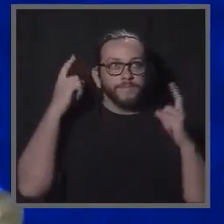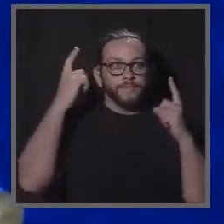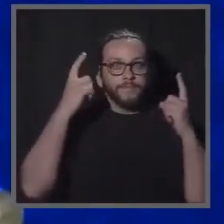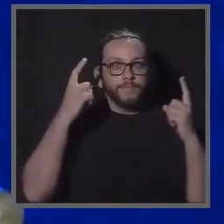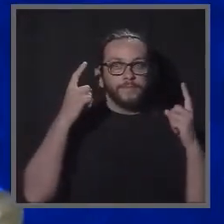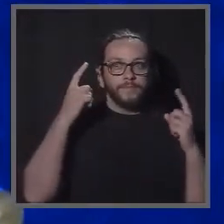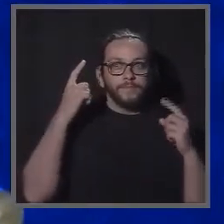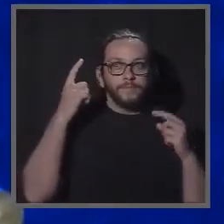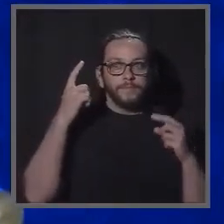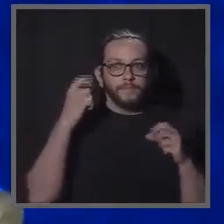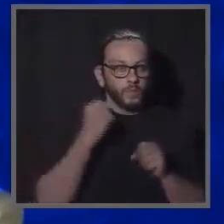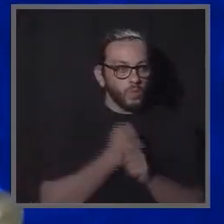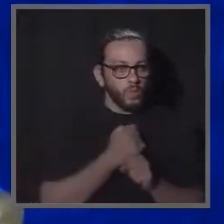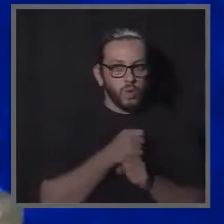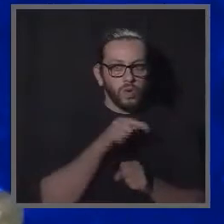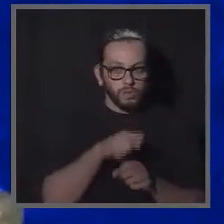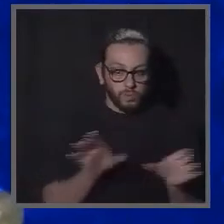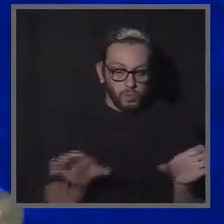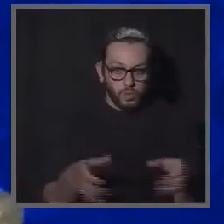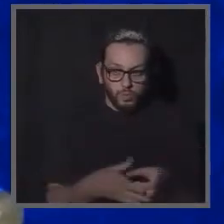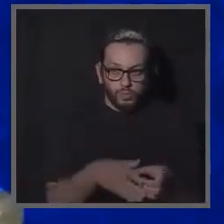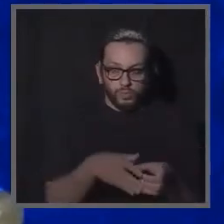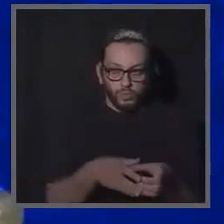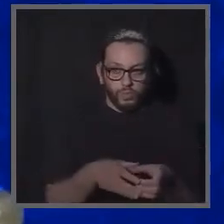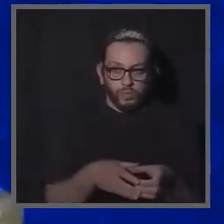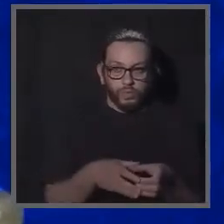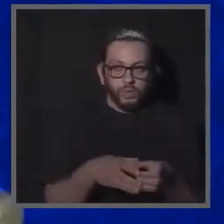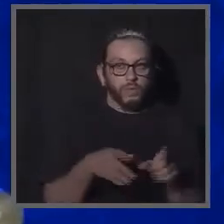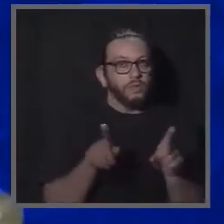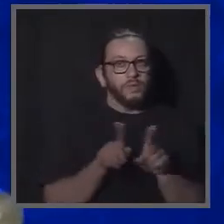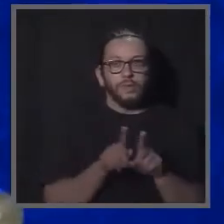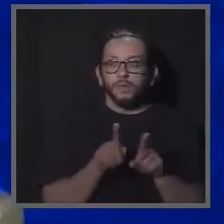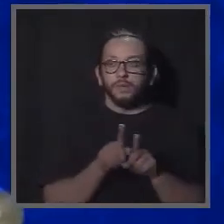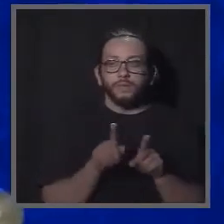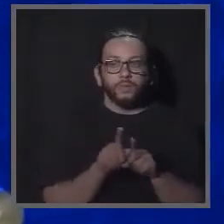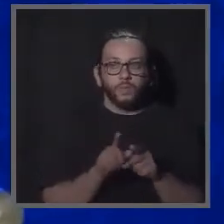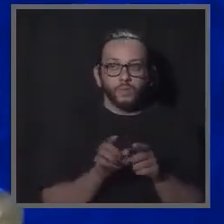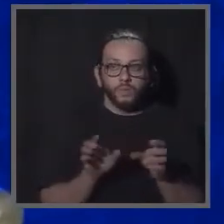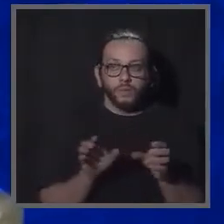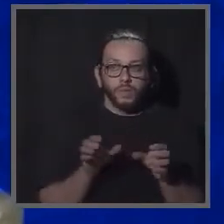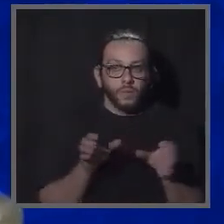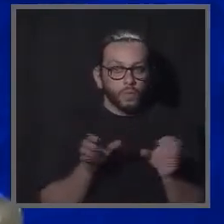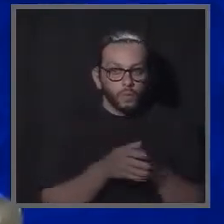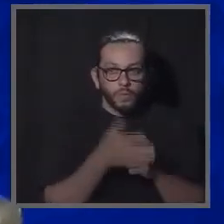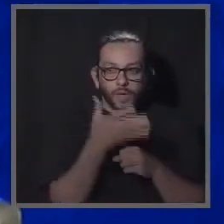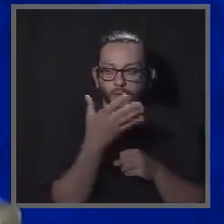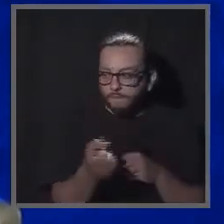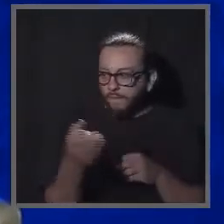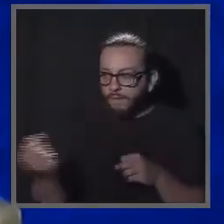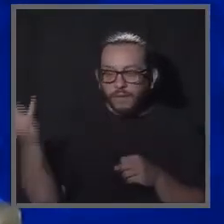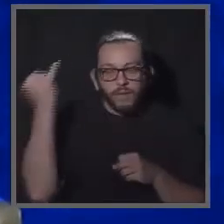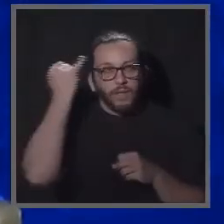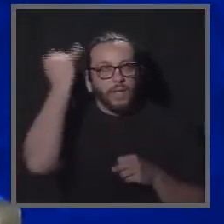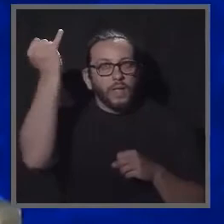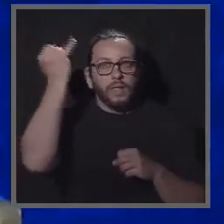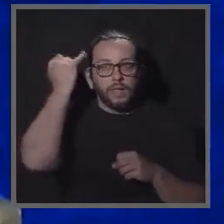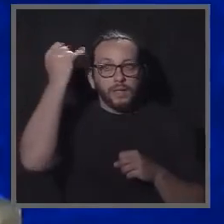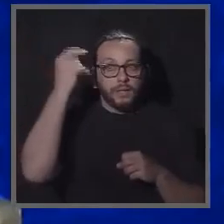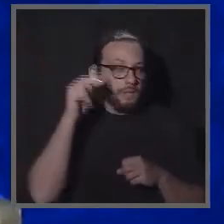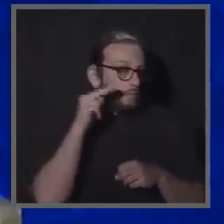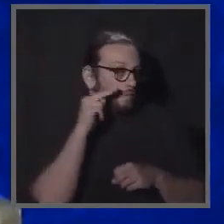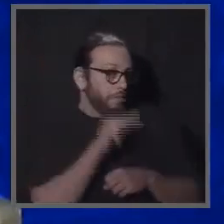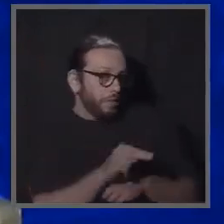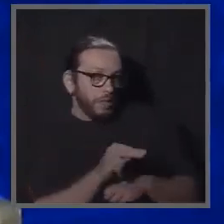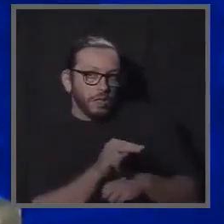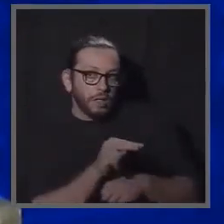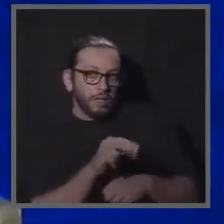working together, there is this word togetherness that is showing up more and more in the discourse.